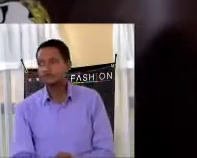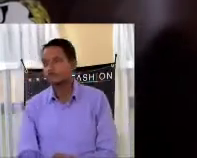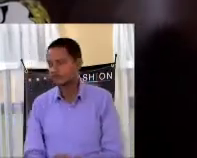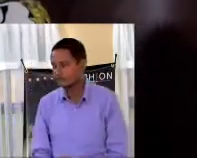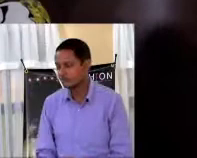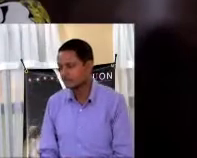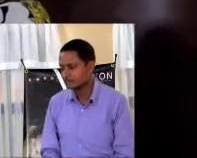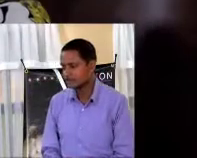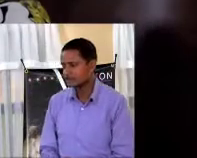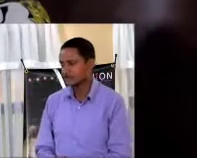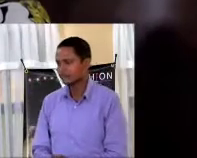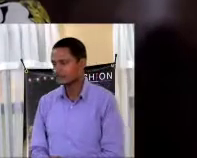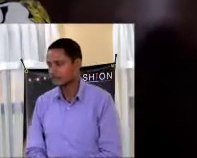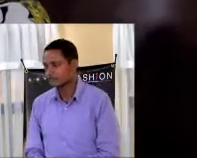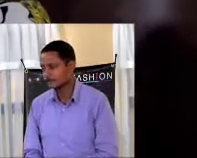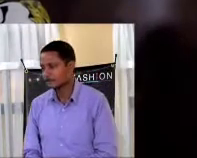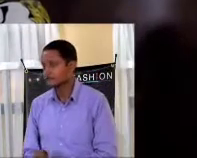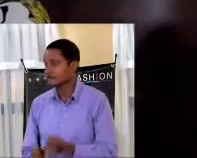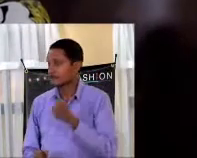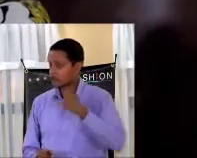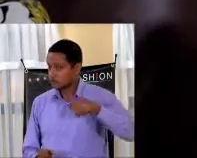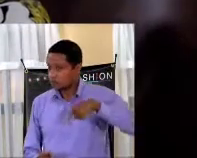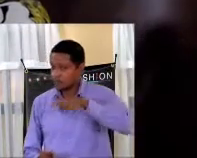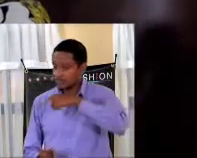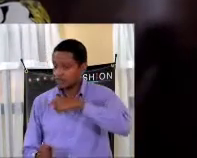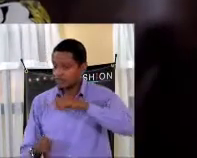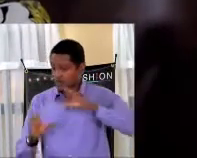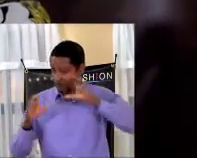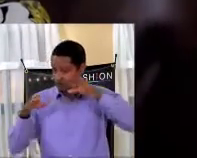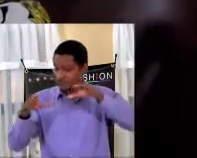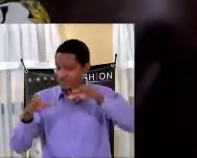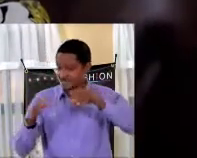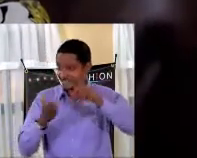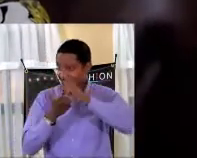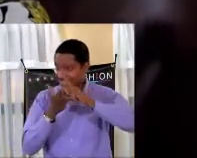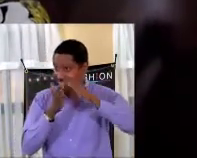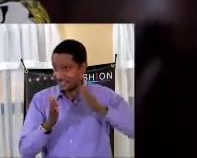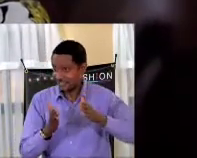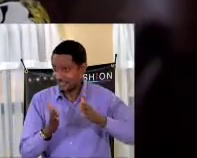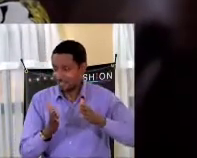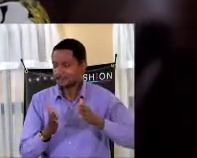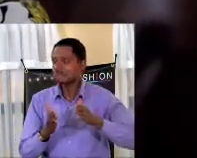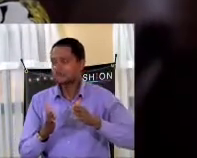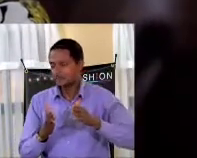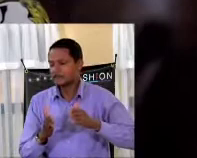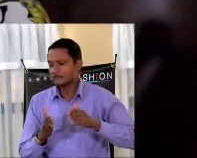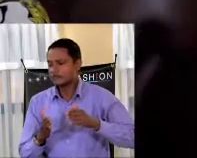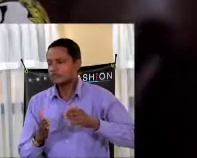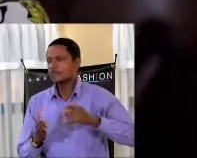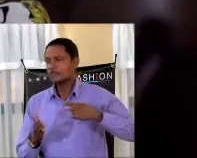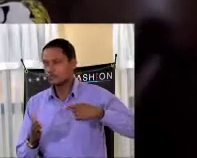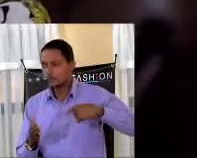deny. And as Caribbean designers, we are poised to really execute that cool factor. So